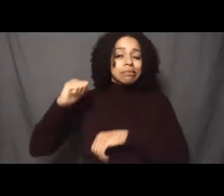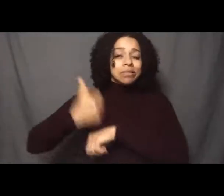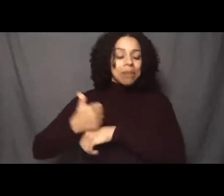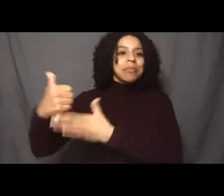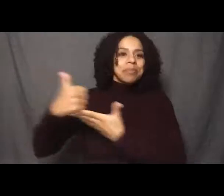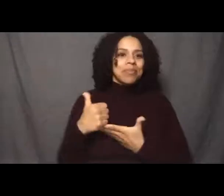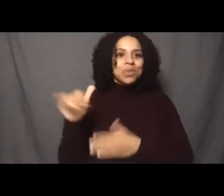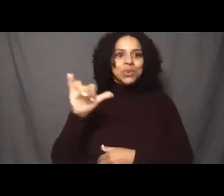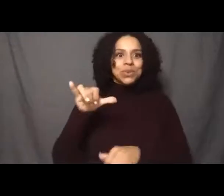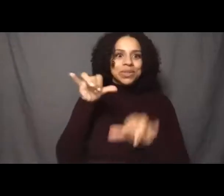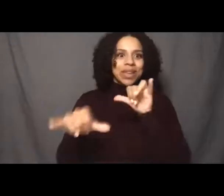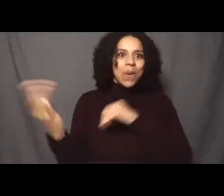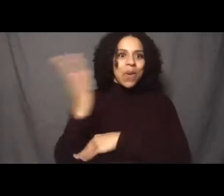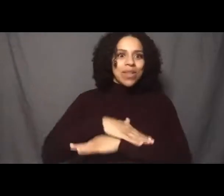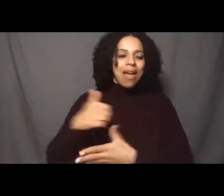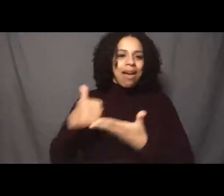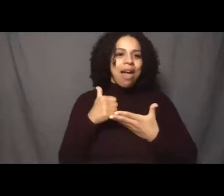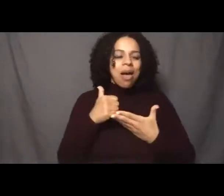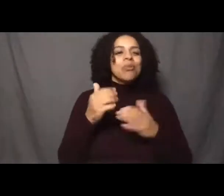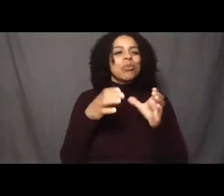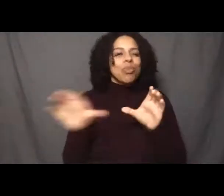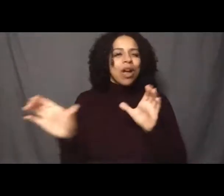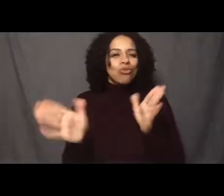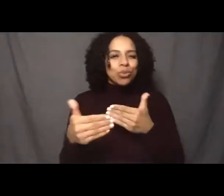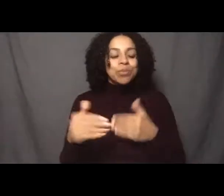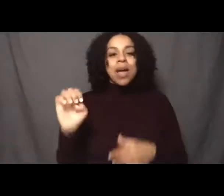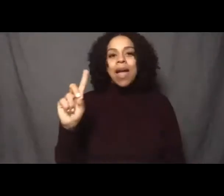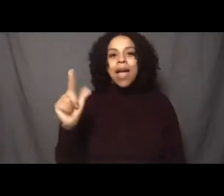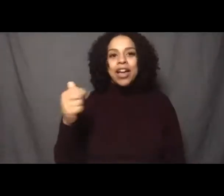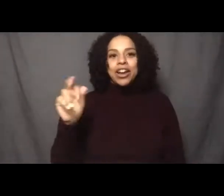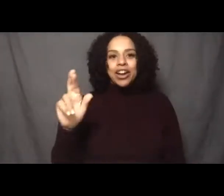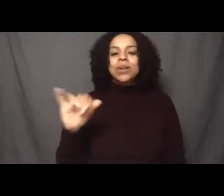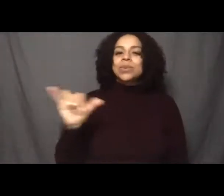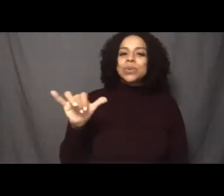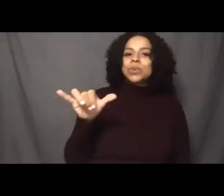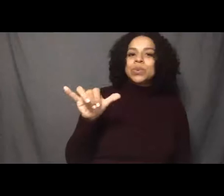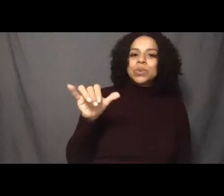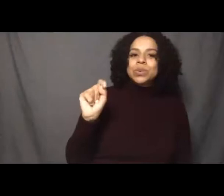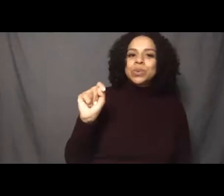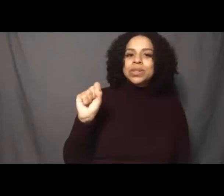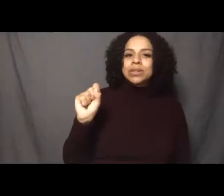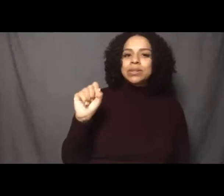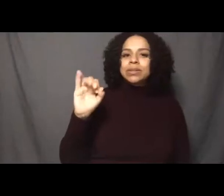all day assisting us with the breakout rooms, Edgar Hodges and Yustafa Levy.